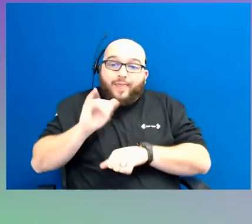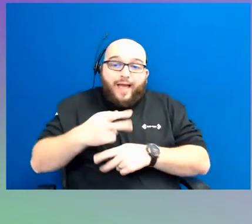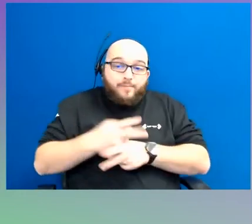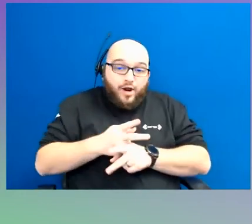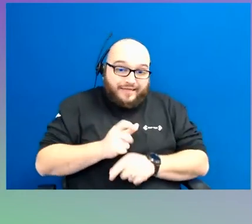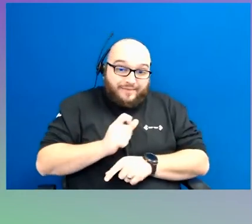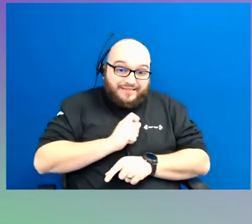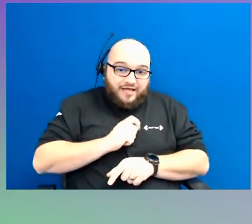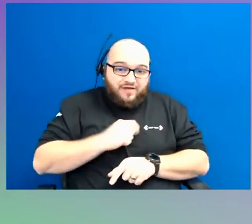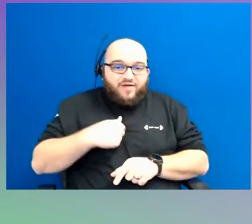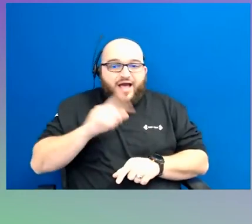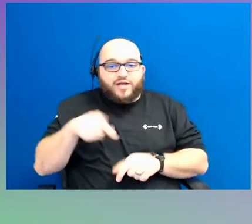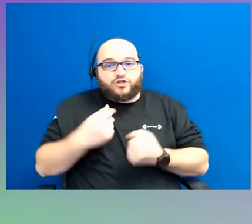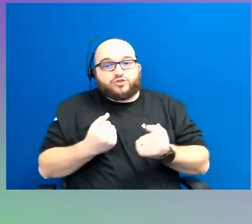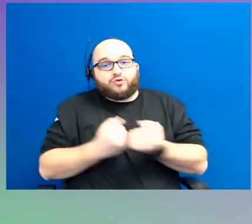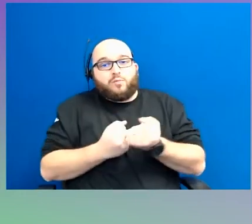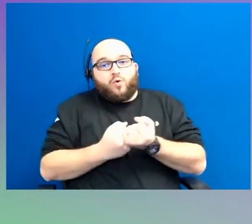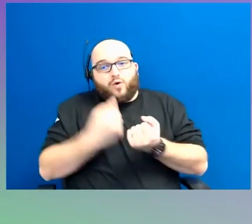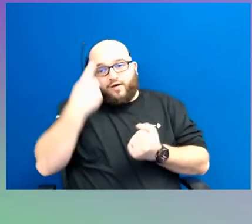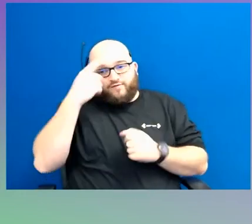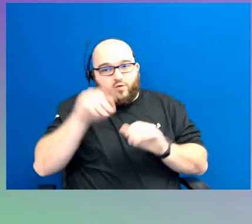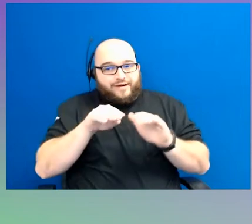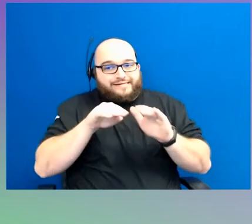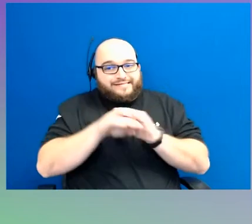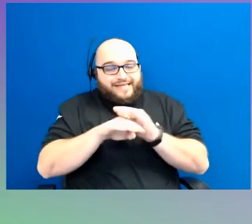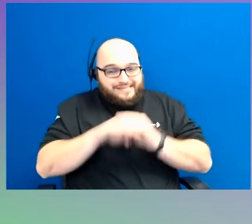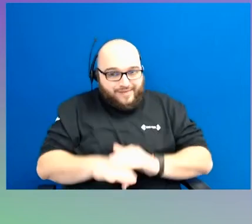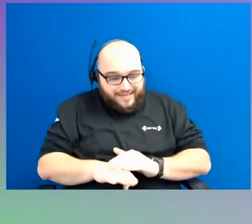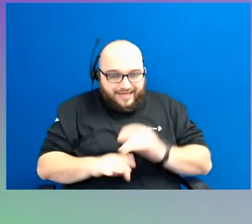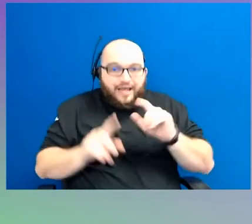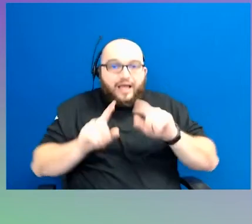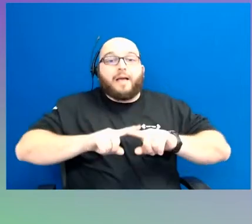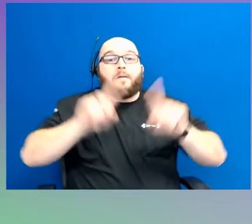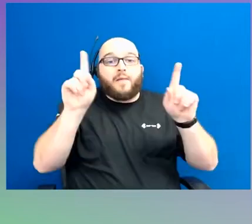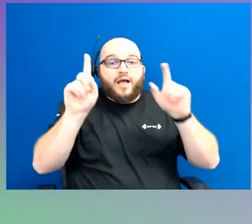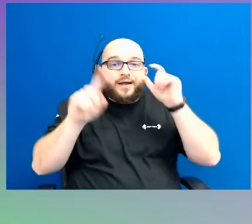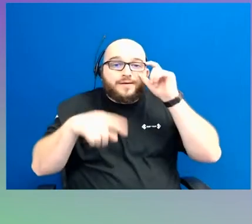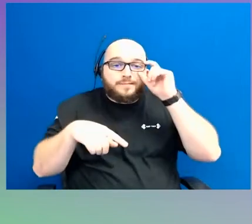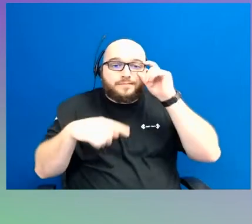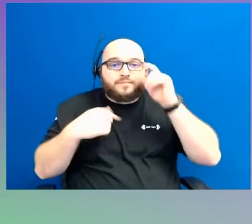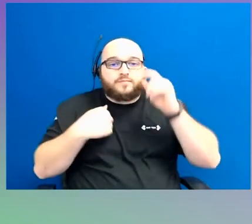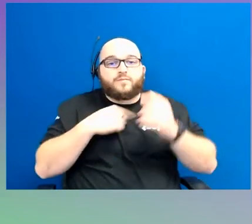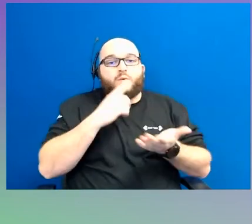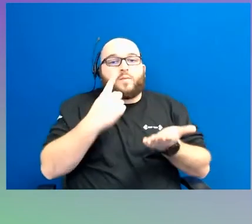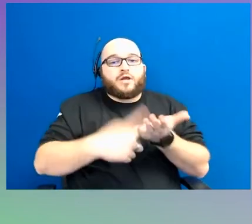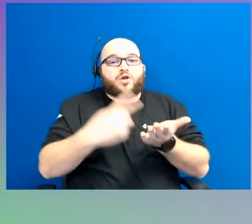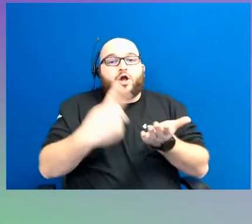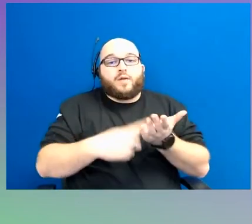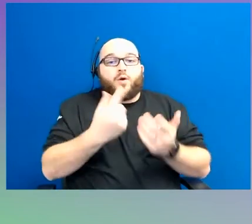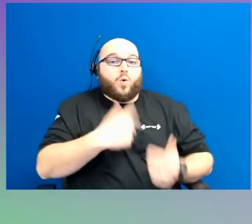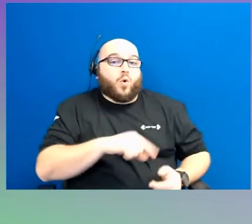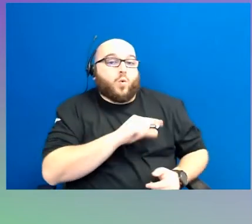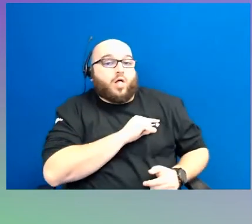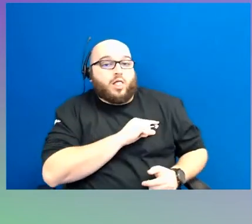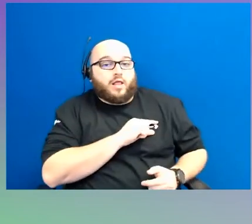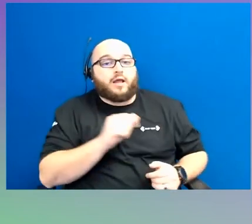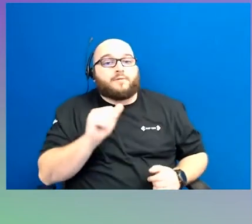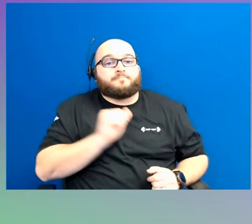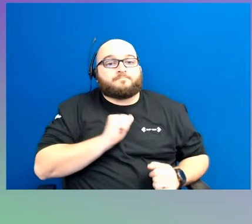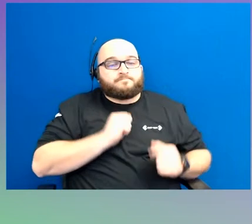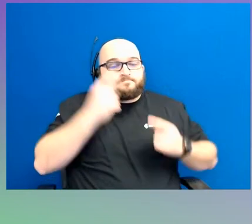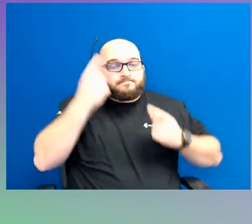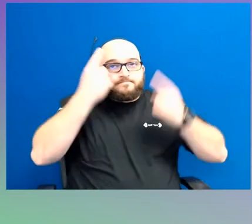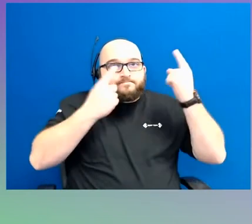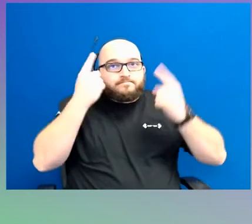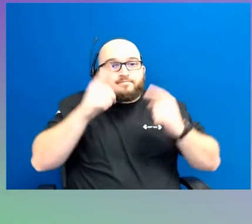support it when it comes to accessibility. But when we talk about quality, I'm thinking about the AI